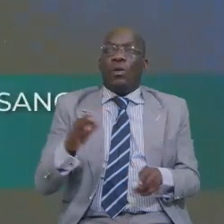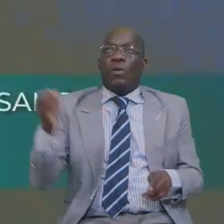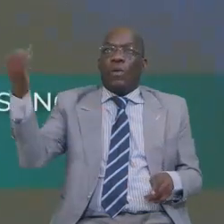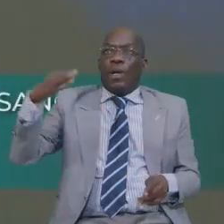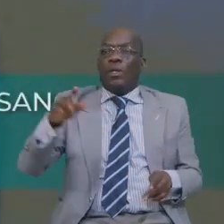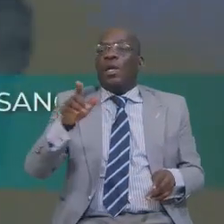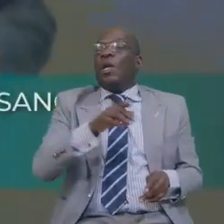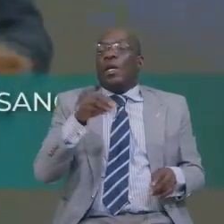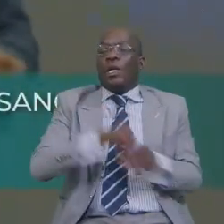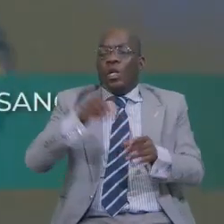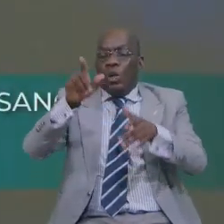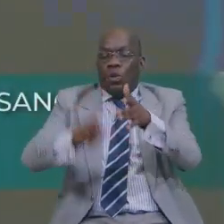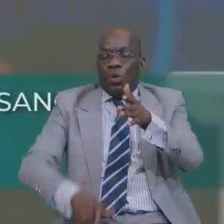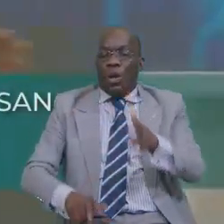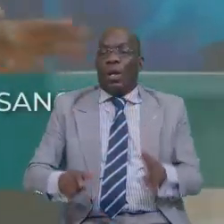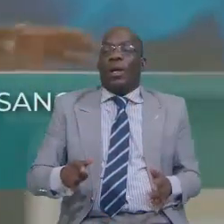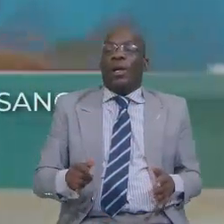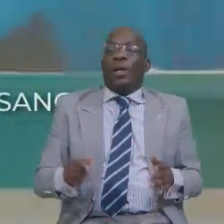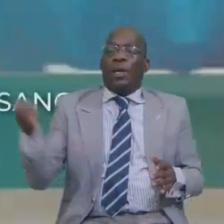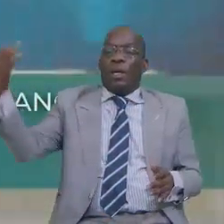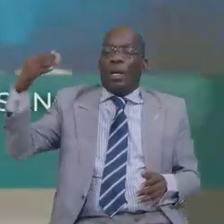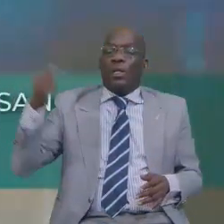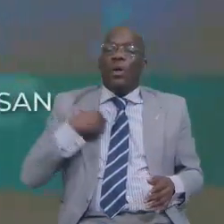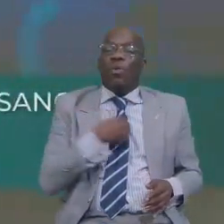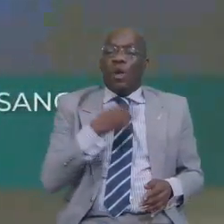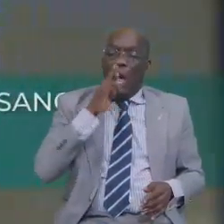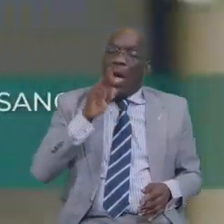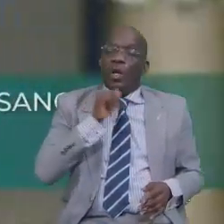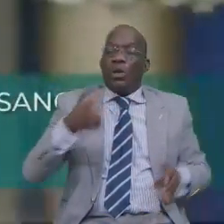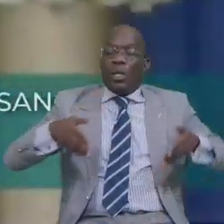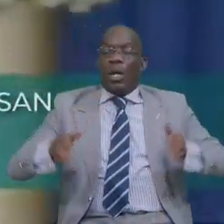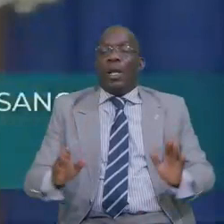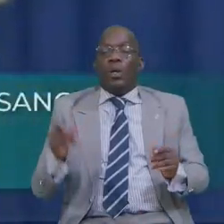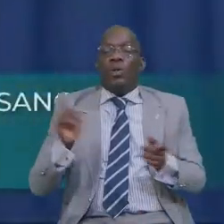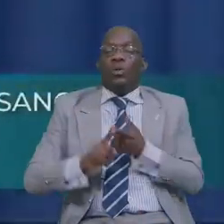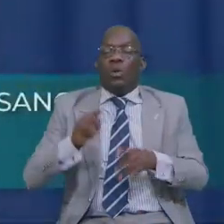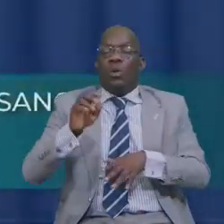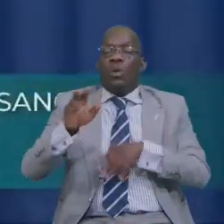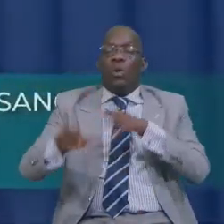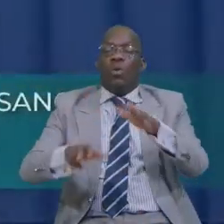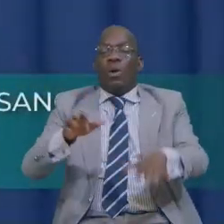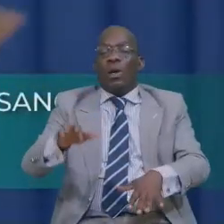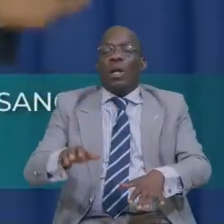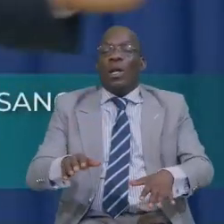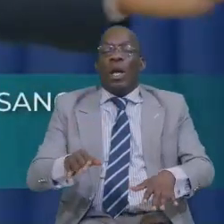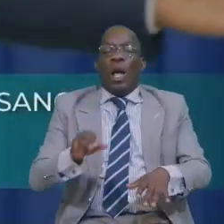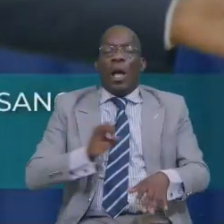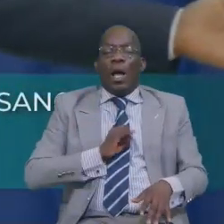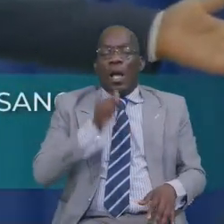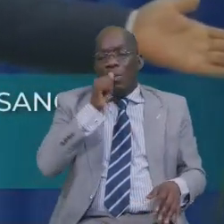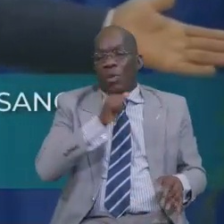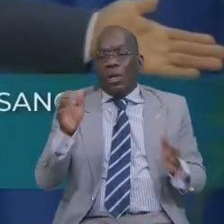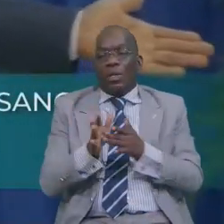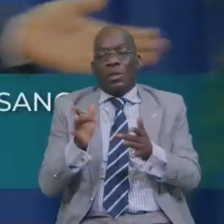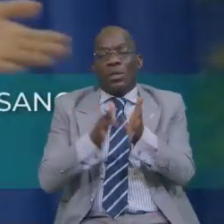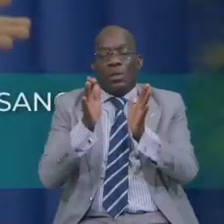of light. We're not permitted to walk in a way that, well, I'm a Christian, but you know, I cannot do what Christ